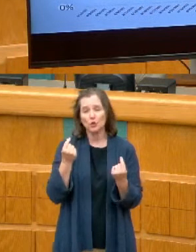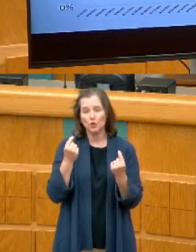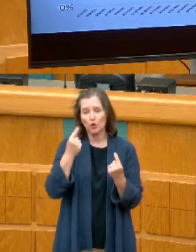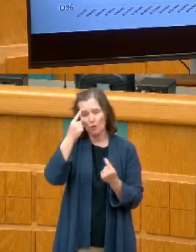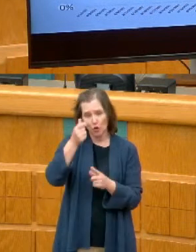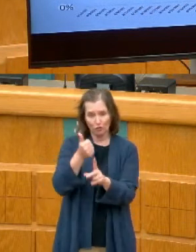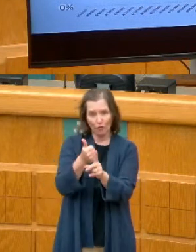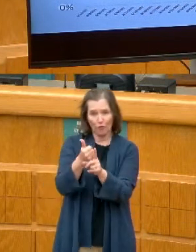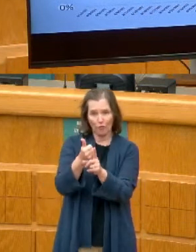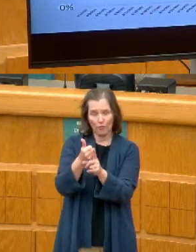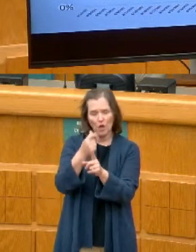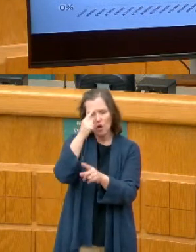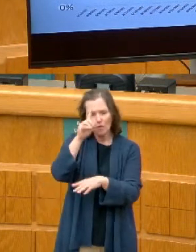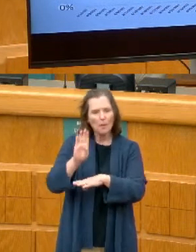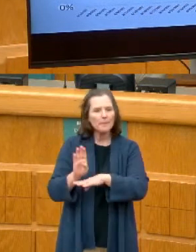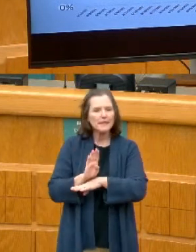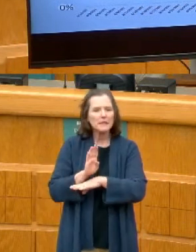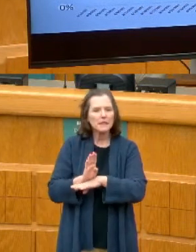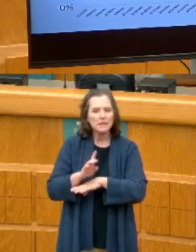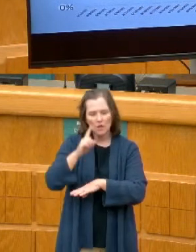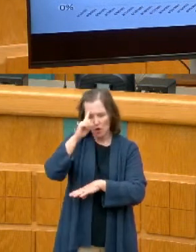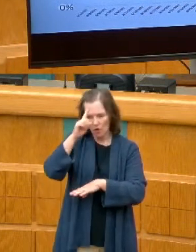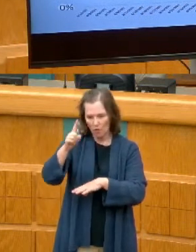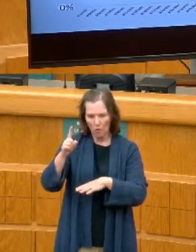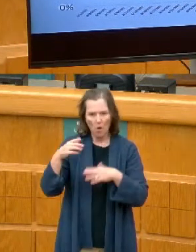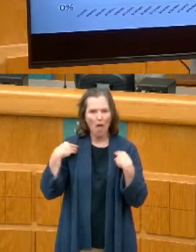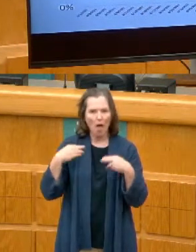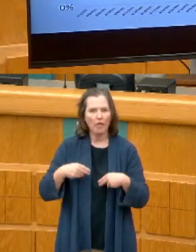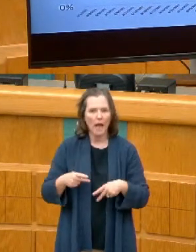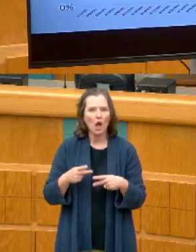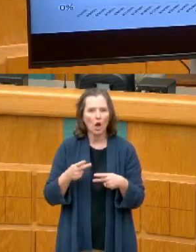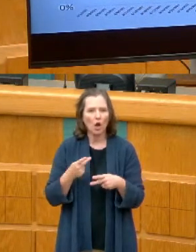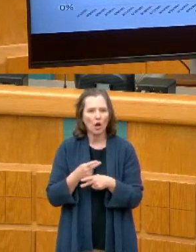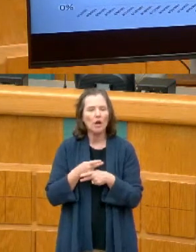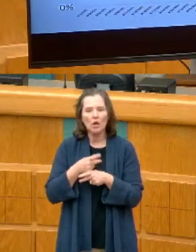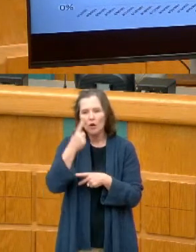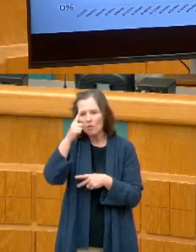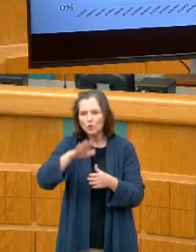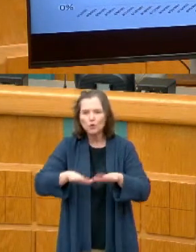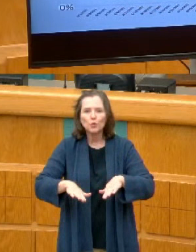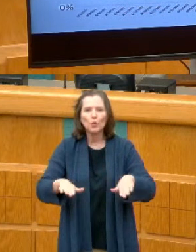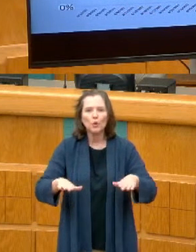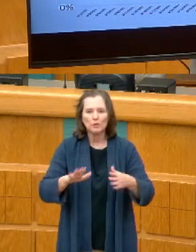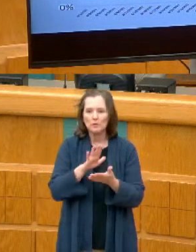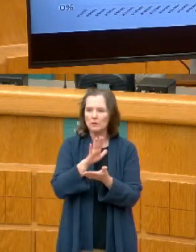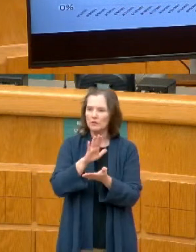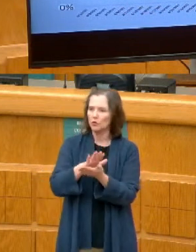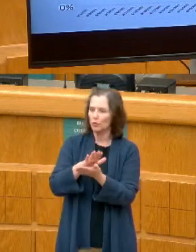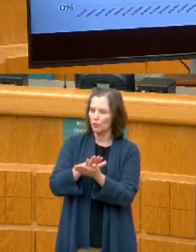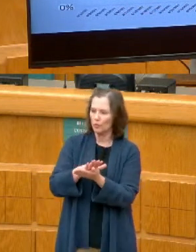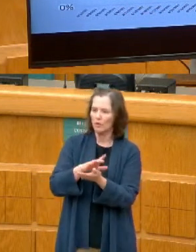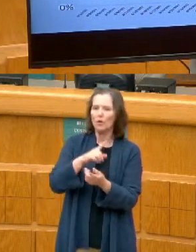our jobs, for our healthcare system, and for this community. We've come so far.